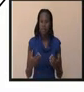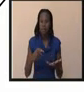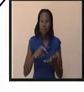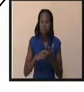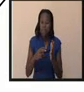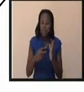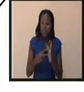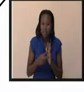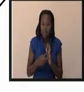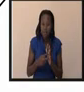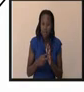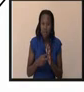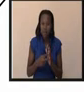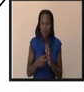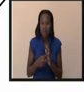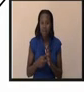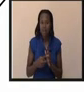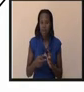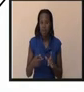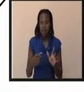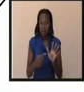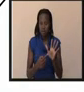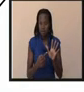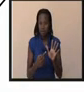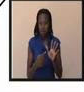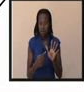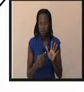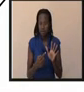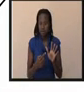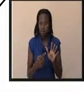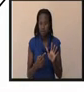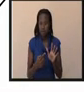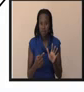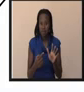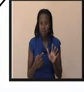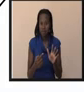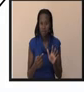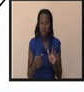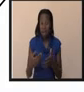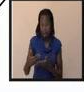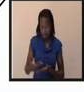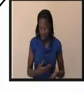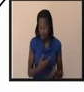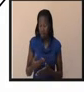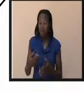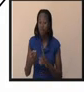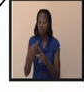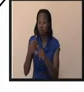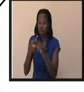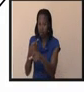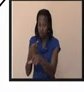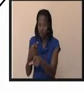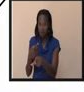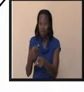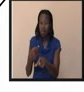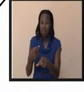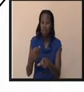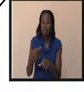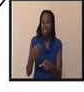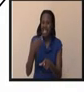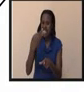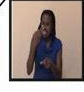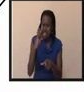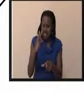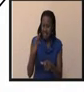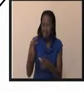That form up a zygote. You understand? Now a zygote is a baby. That baby is